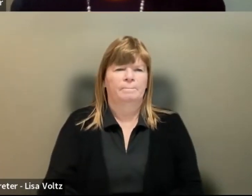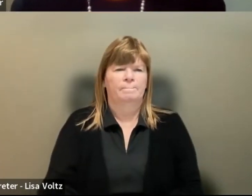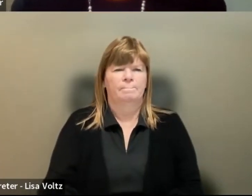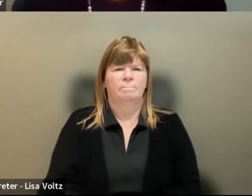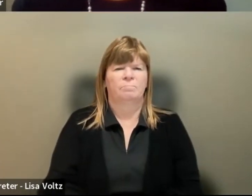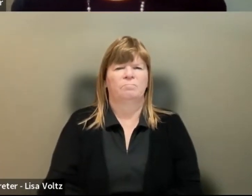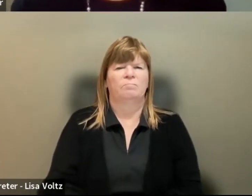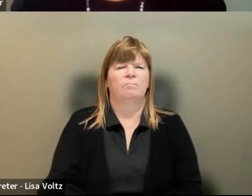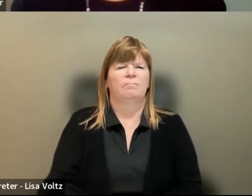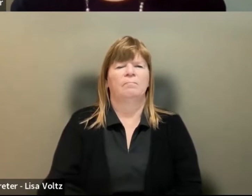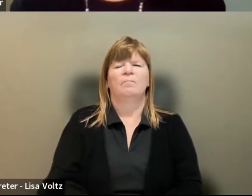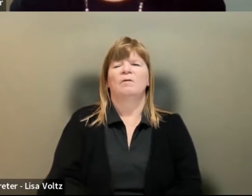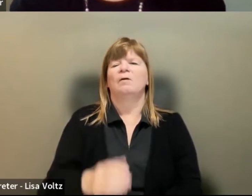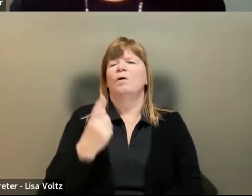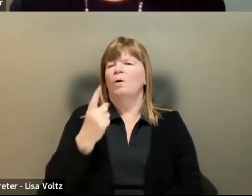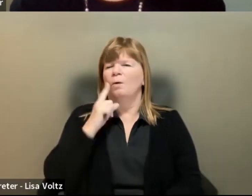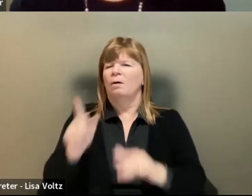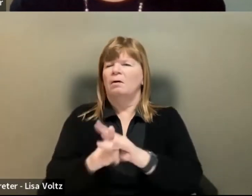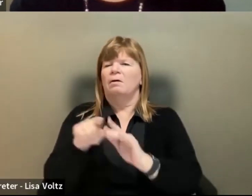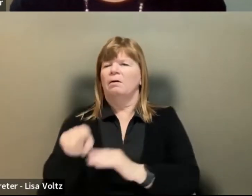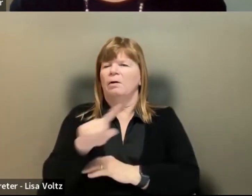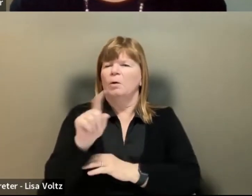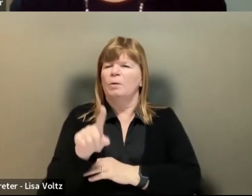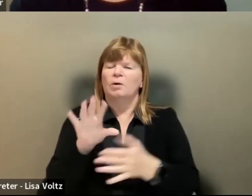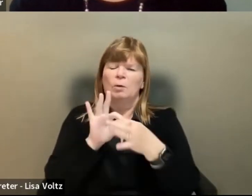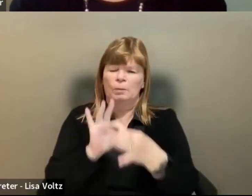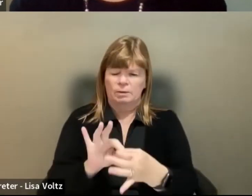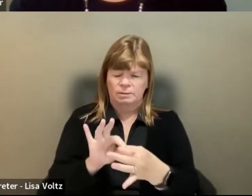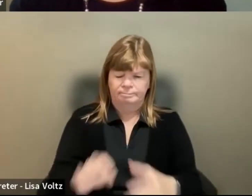One thing that came through was a question about,